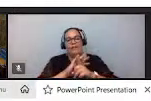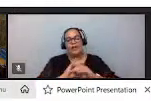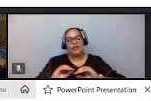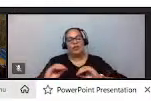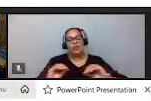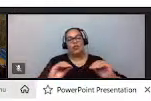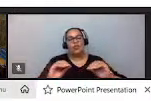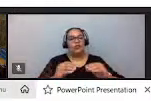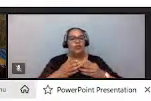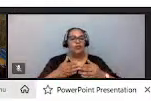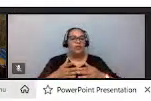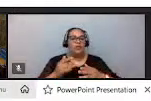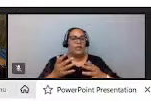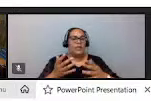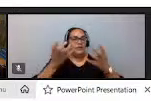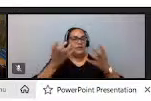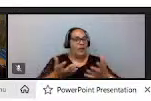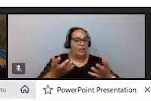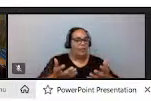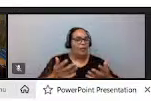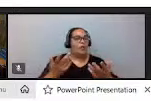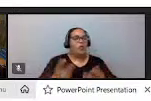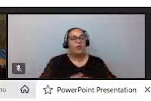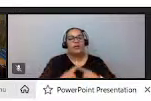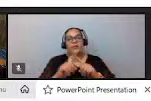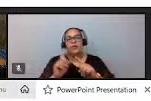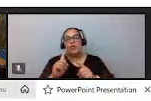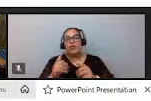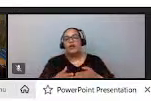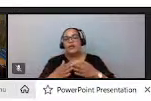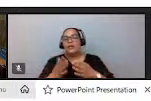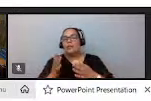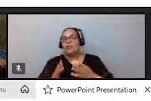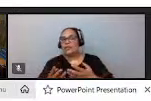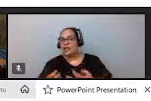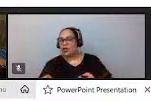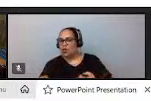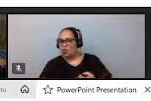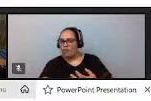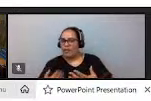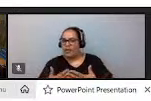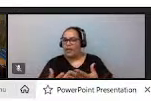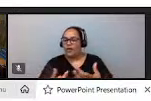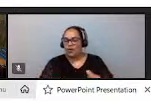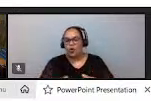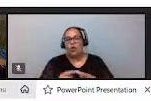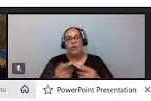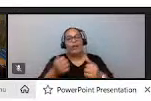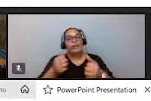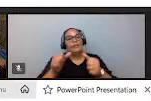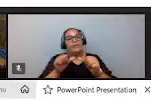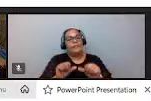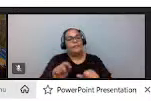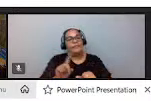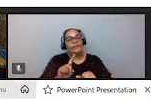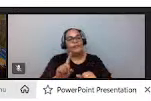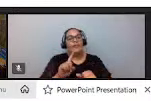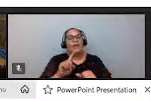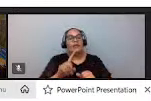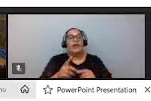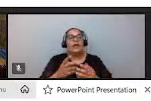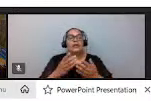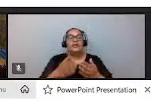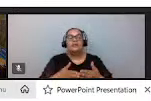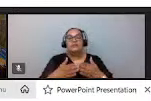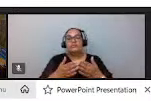if it is that it's dampering and then likewise on the terminal side equipment um then moving on to the the terminal equipment and